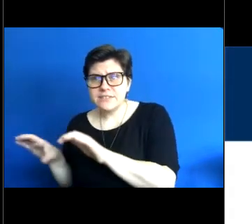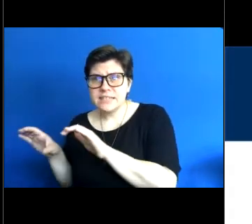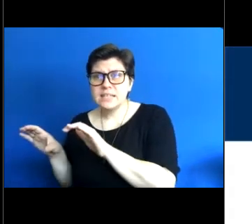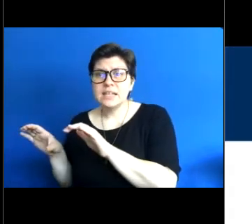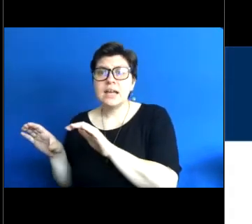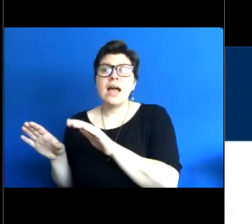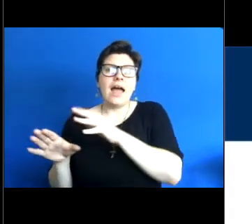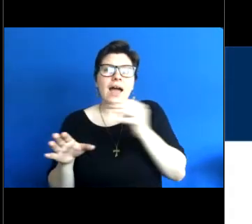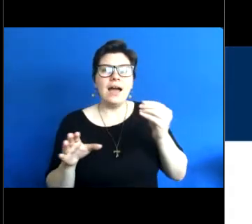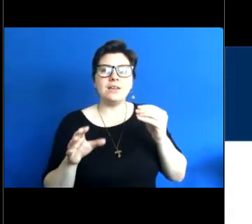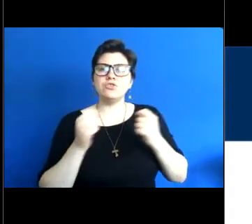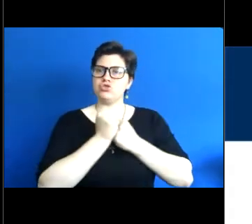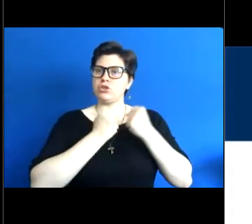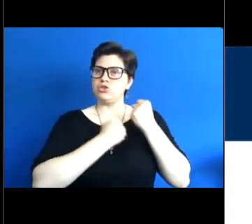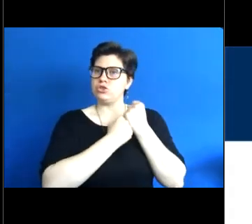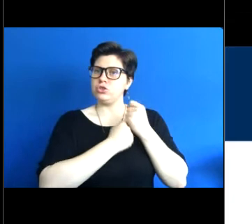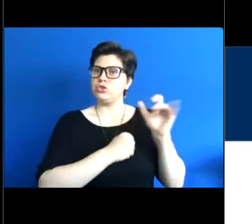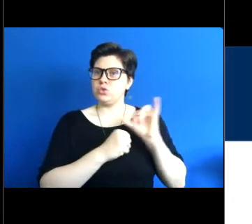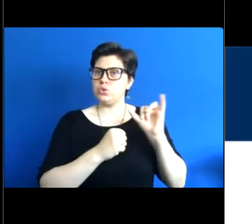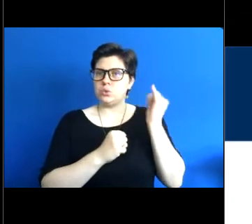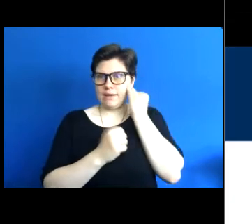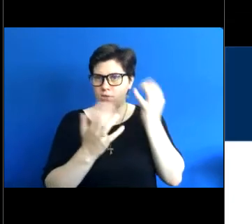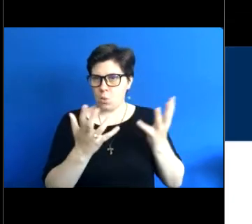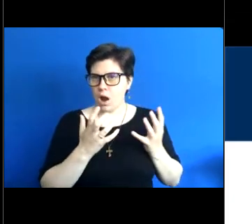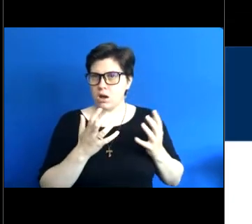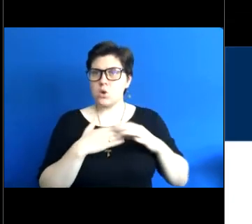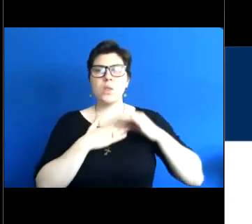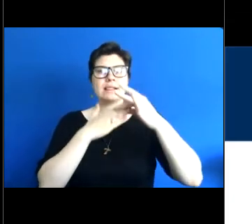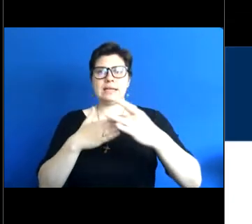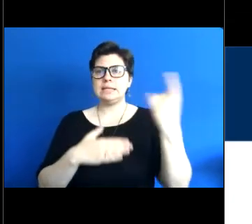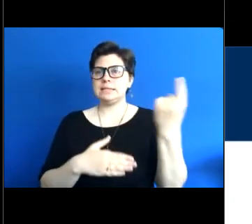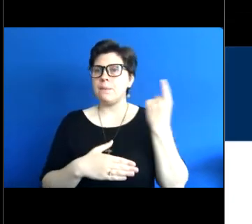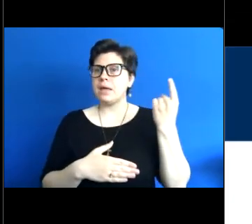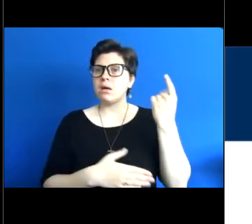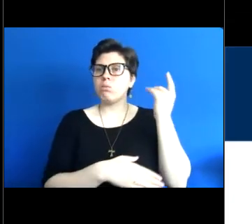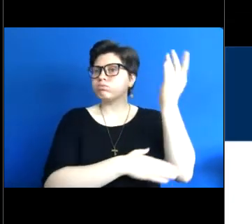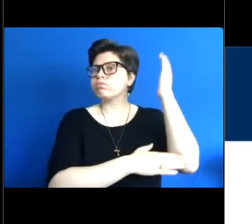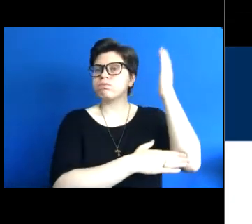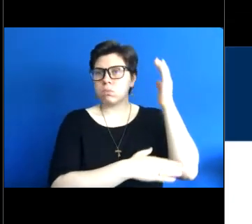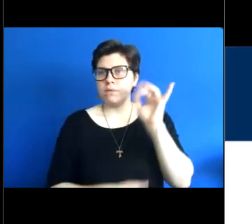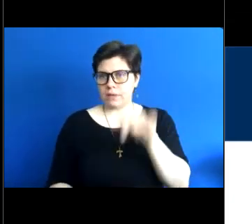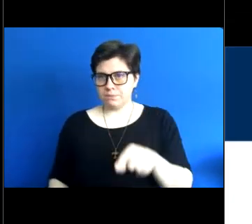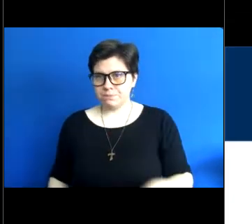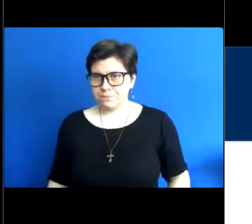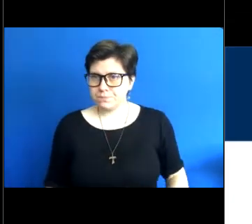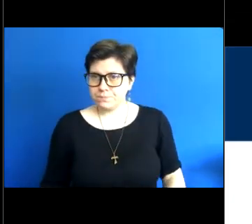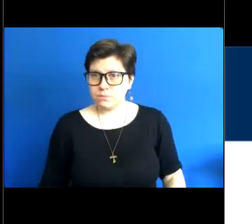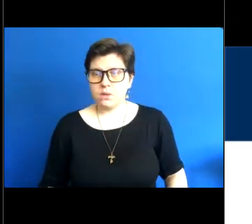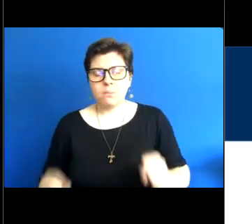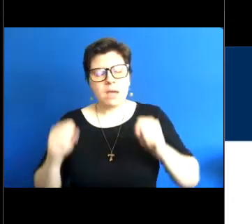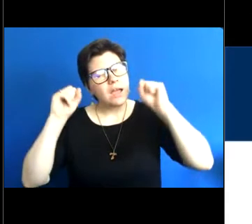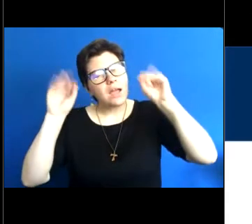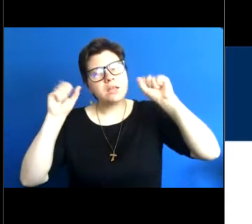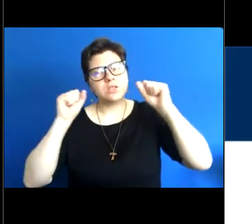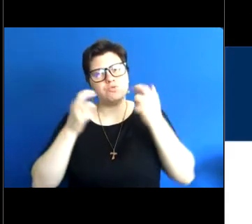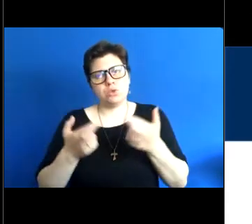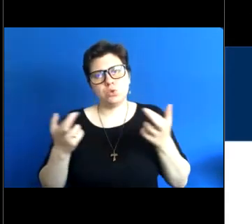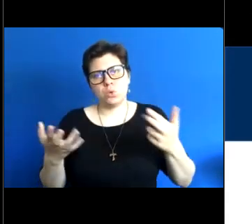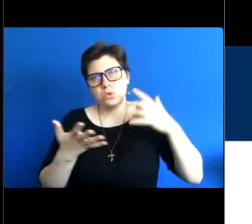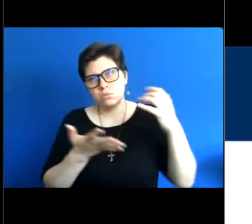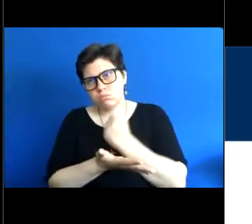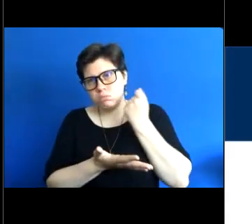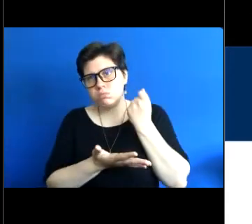more structured lesson plans if a catechist wants to lead a session, for example. So that's an incredible resource to look at if